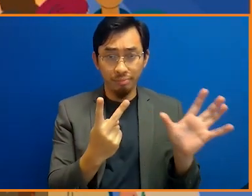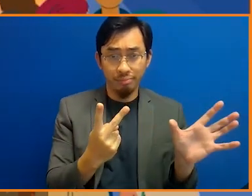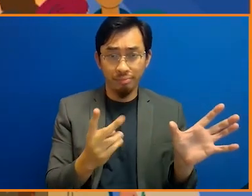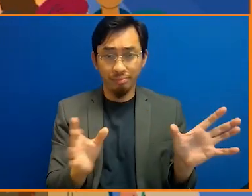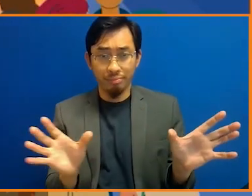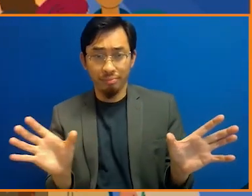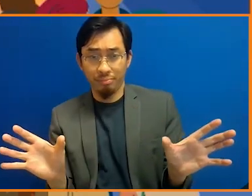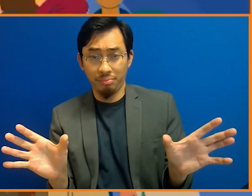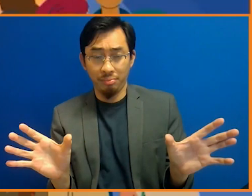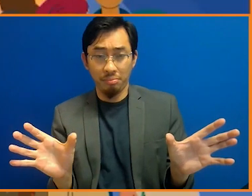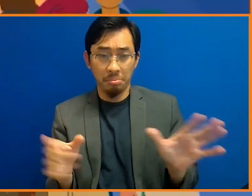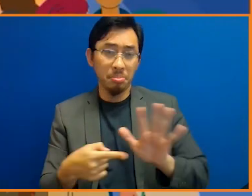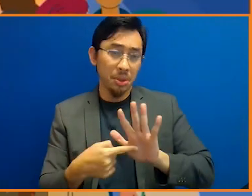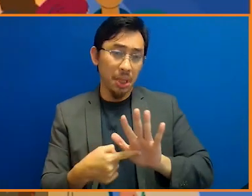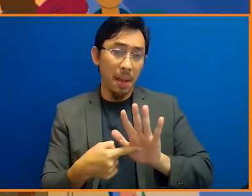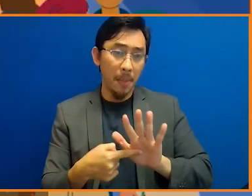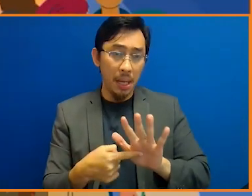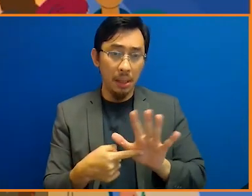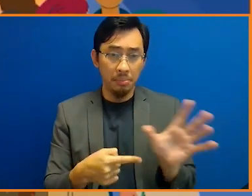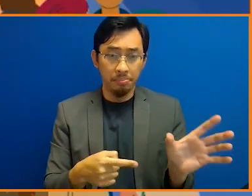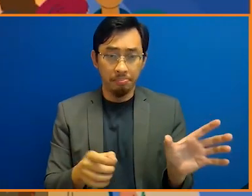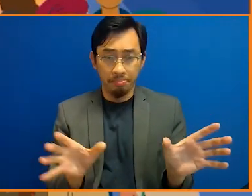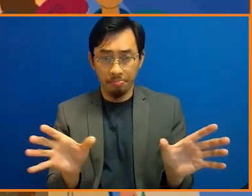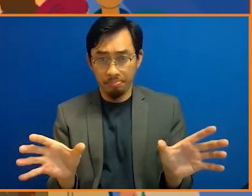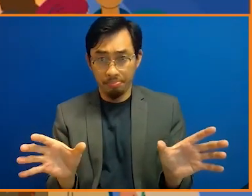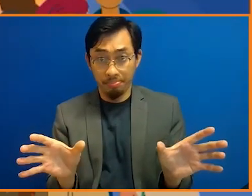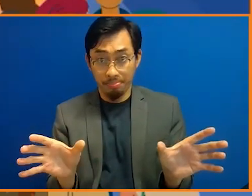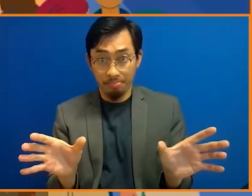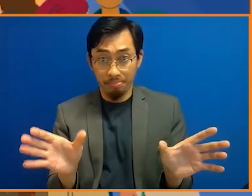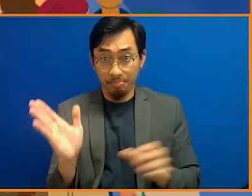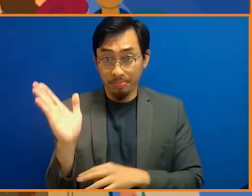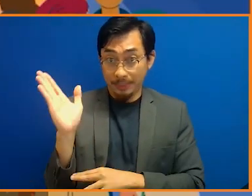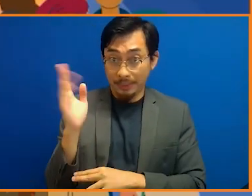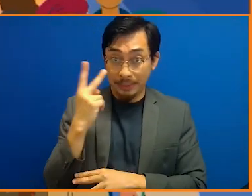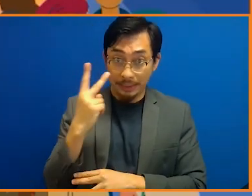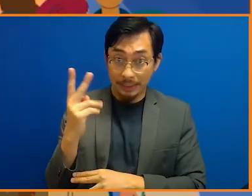there are two types. For example,